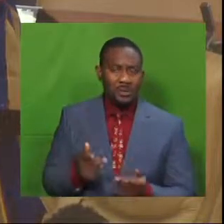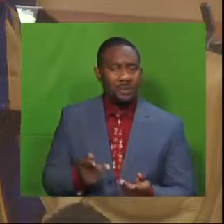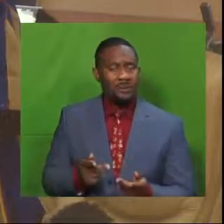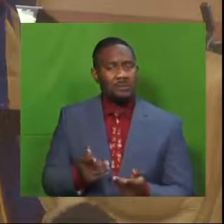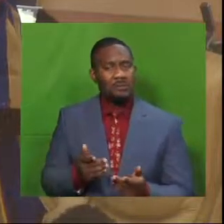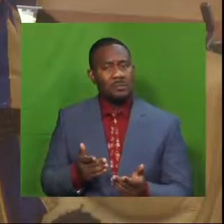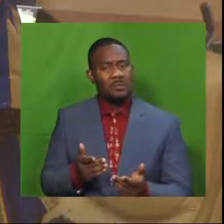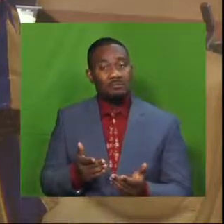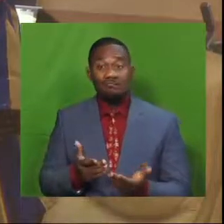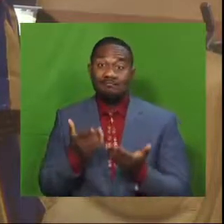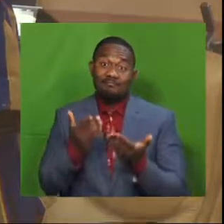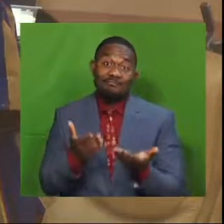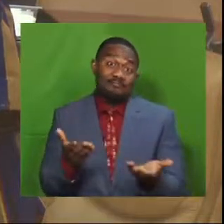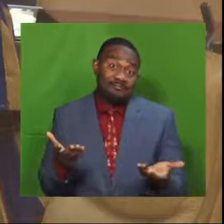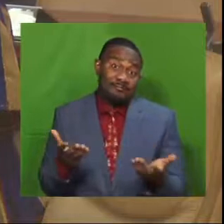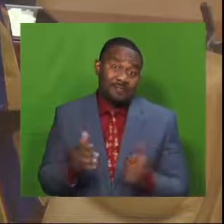if